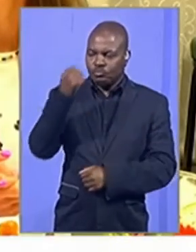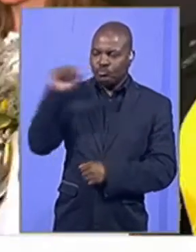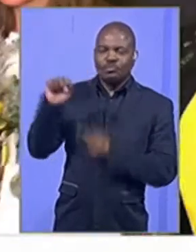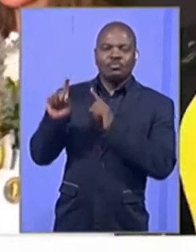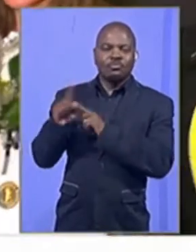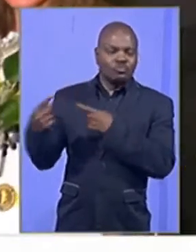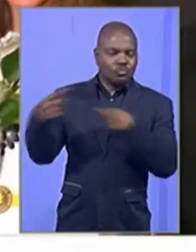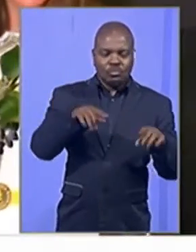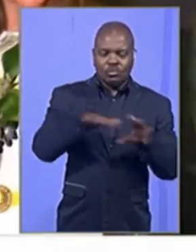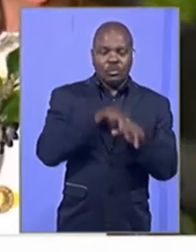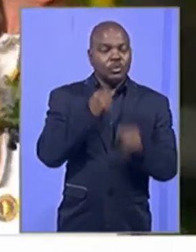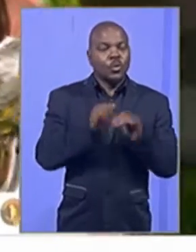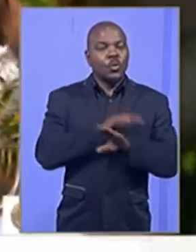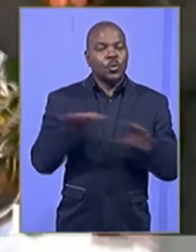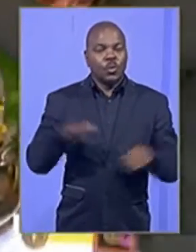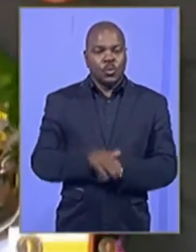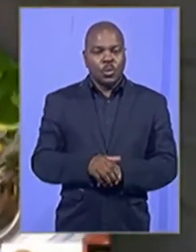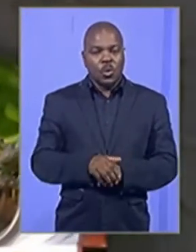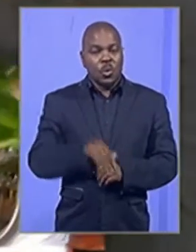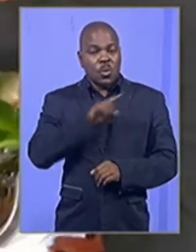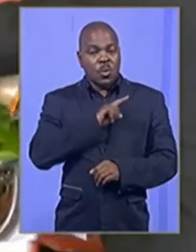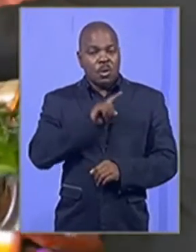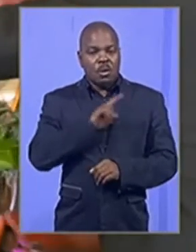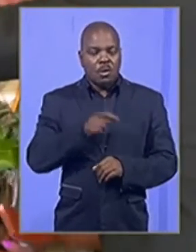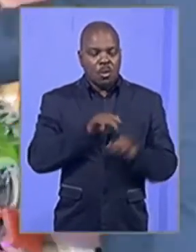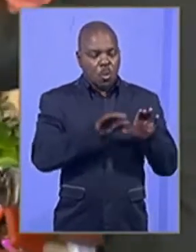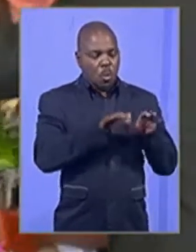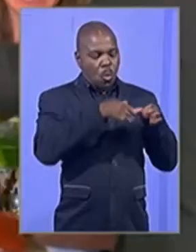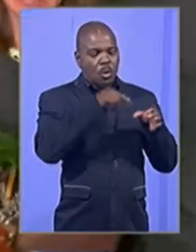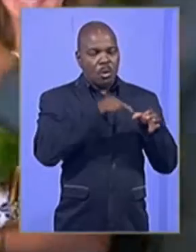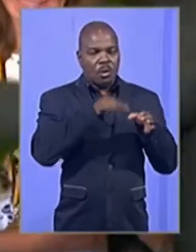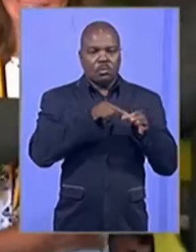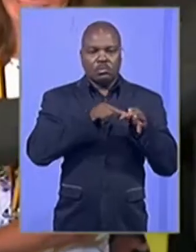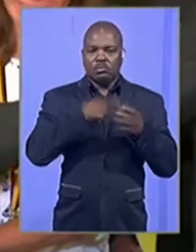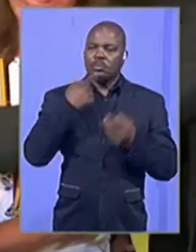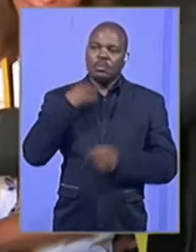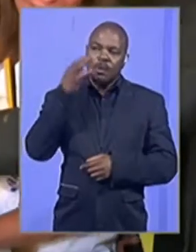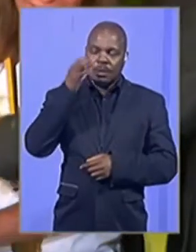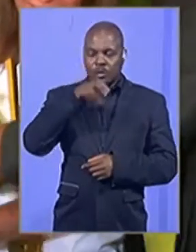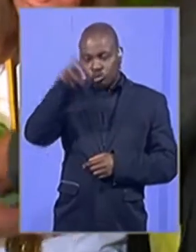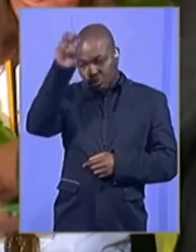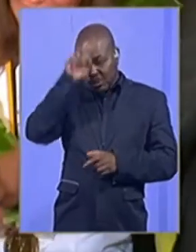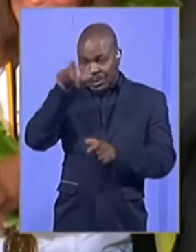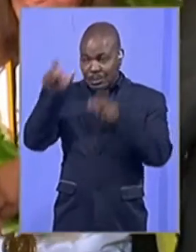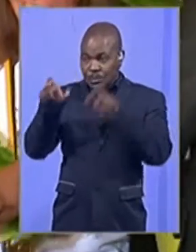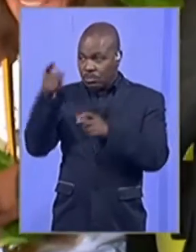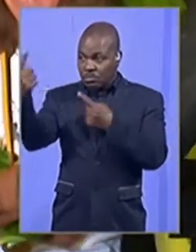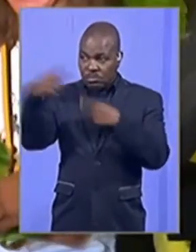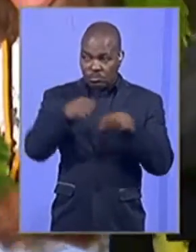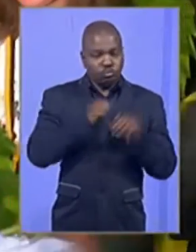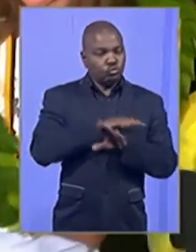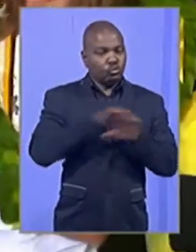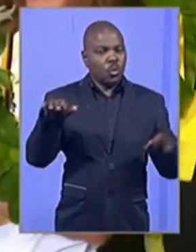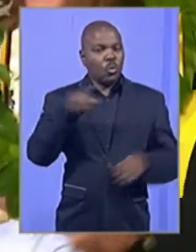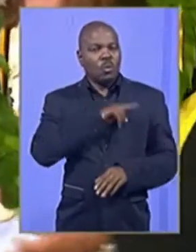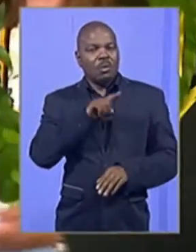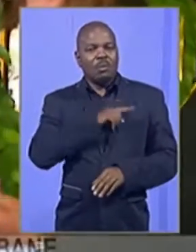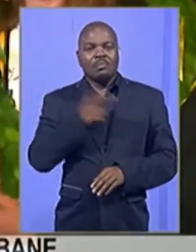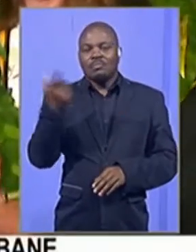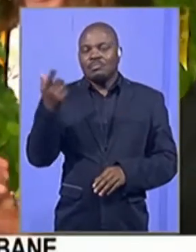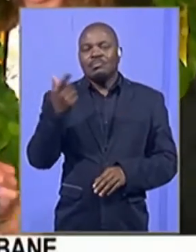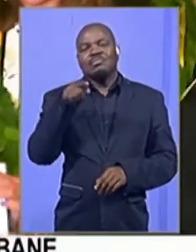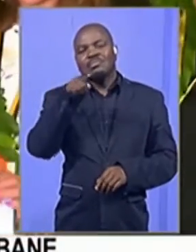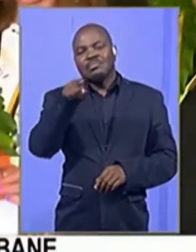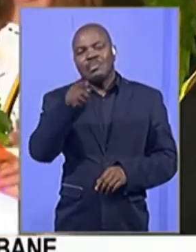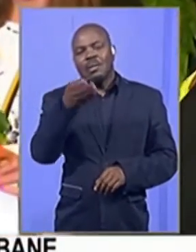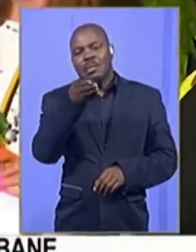Marathon Association. Sena se tla ka mora hore mokgatlo ona o thibele dimathi tsa Russia ho kenela lebelo ka lebaka la ho thibelwa ho latela